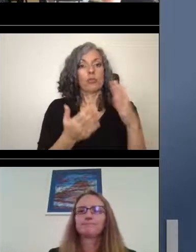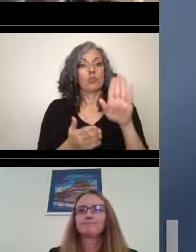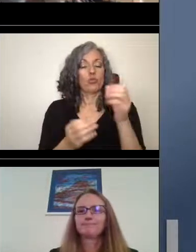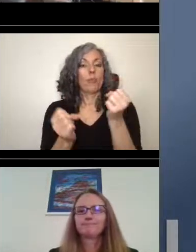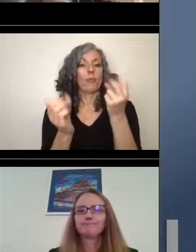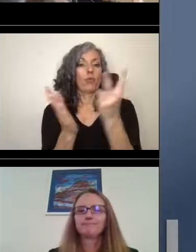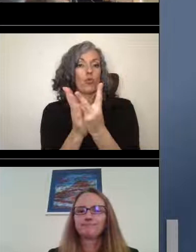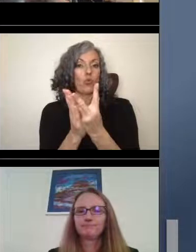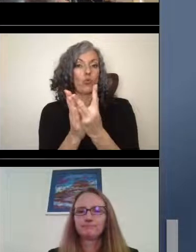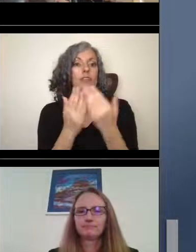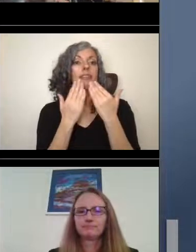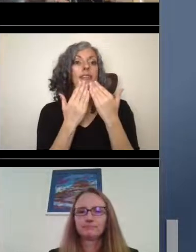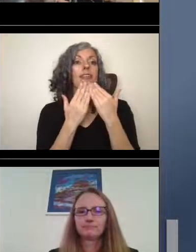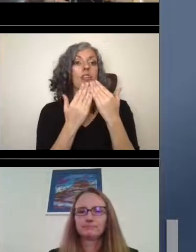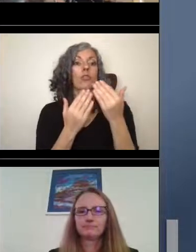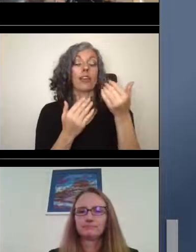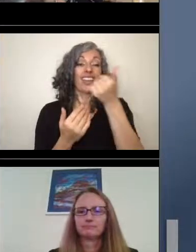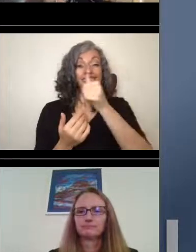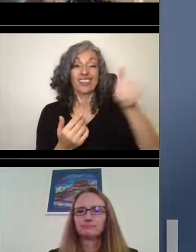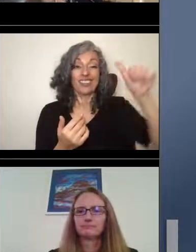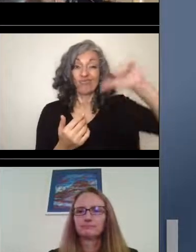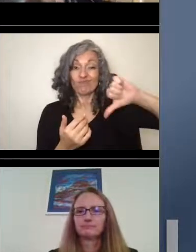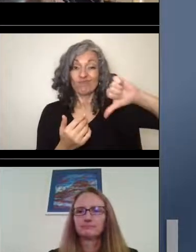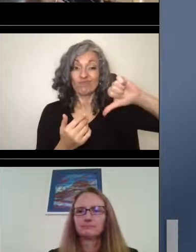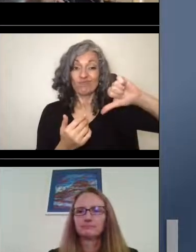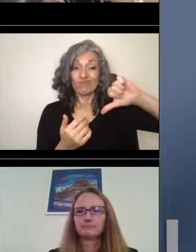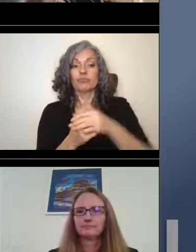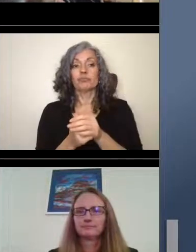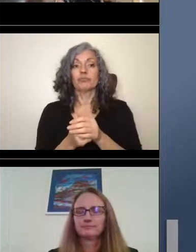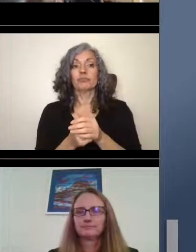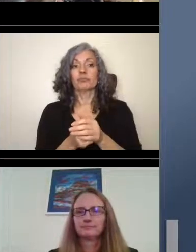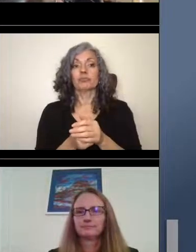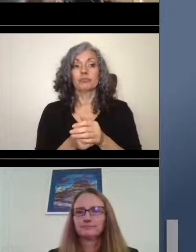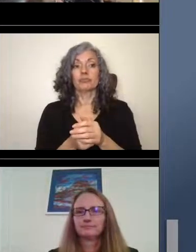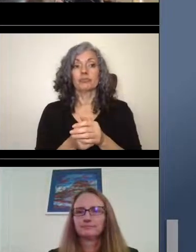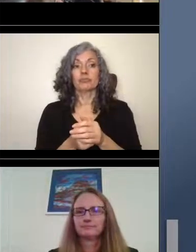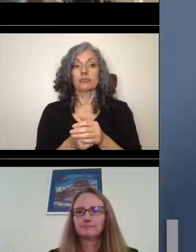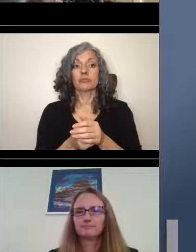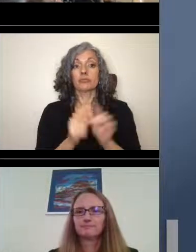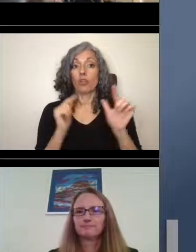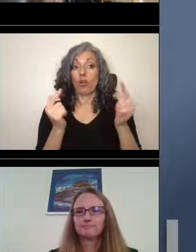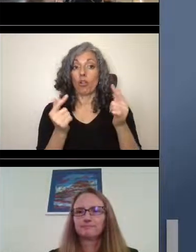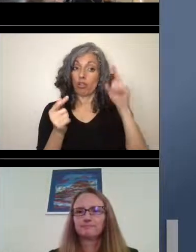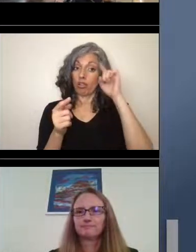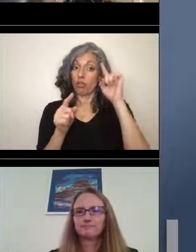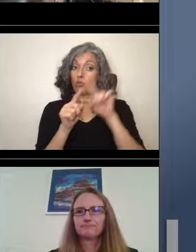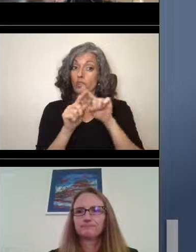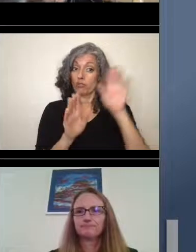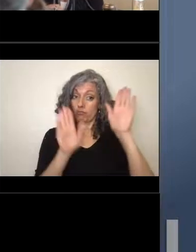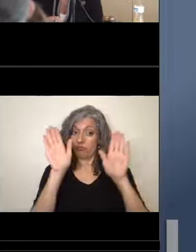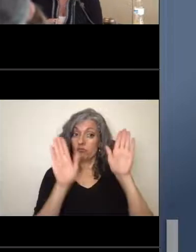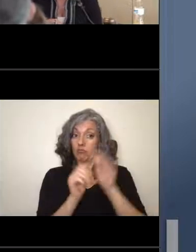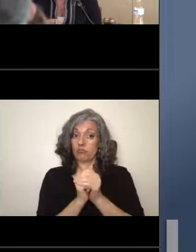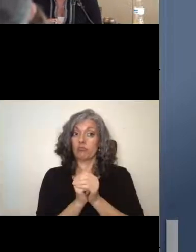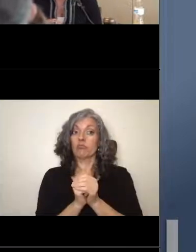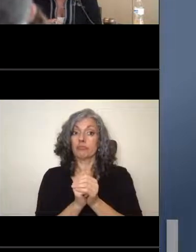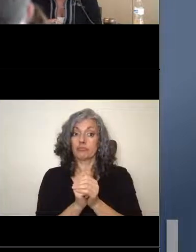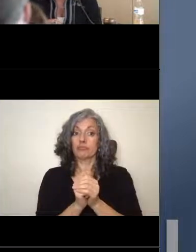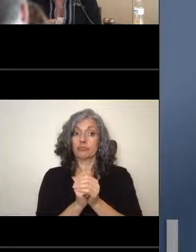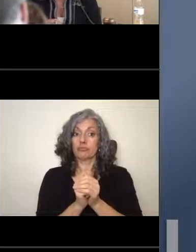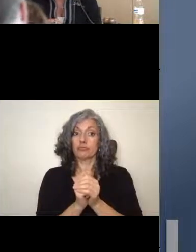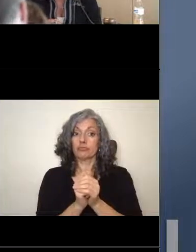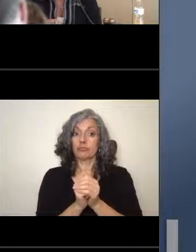have any public comment? No public comment. Commissioners, can we entertain a motion? So moved. Grisby, Bradshaw, all